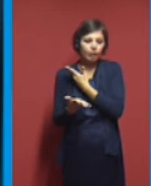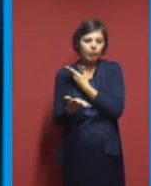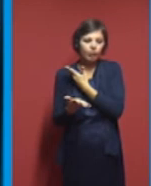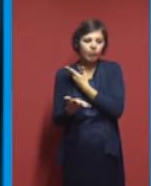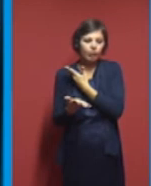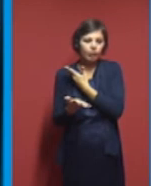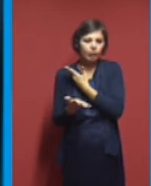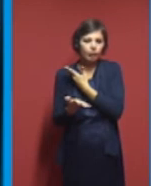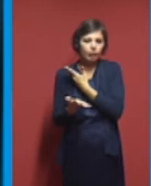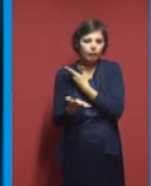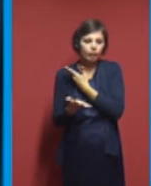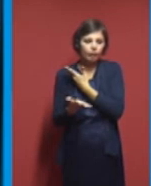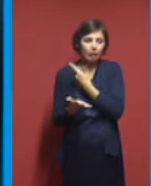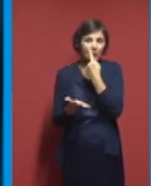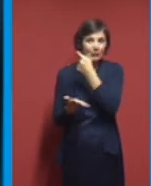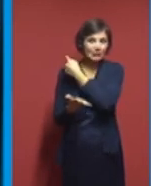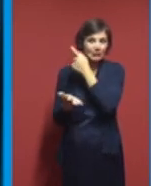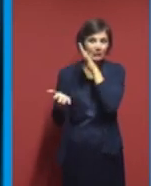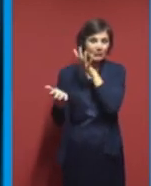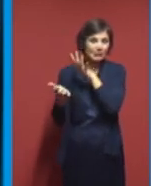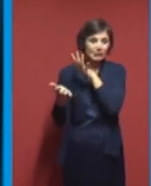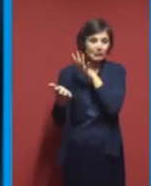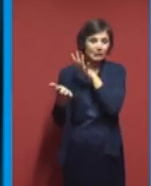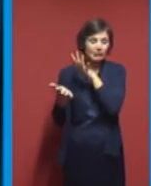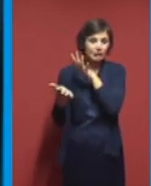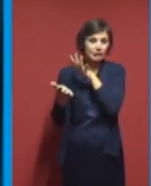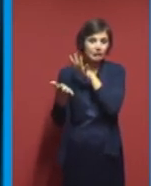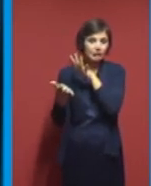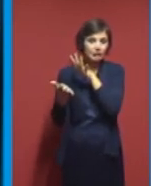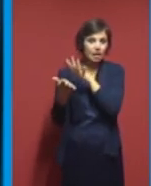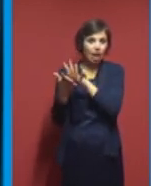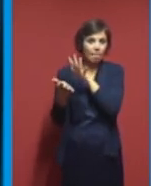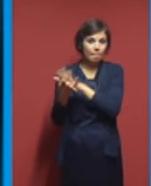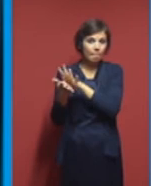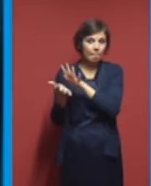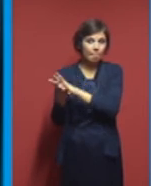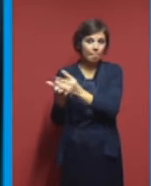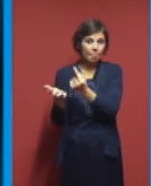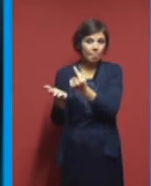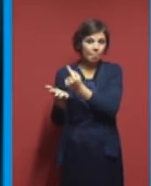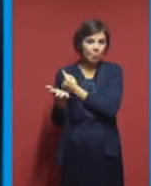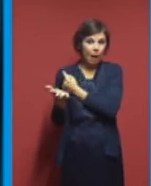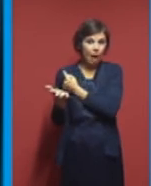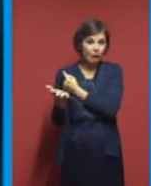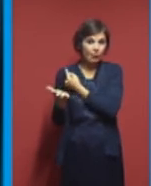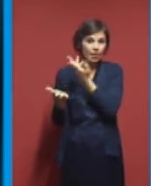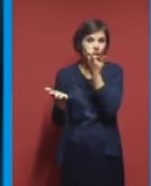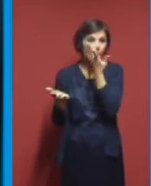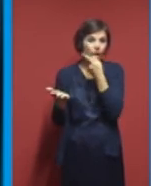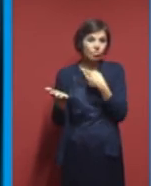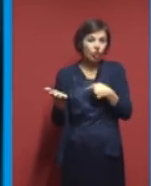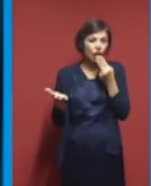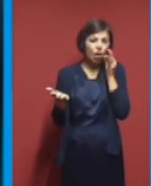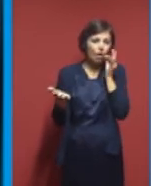print breast cancer cells. So you can imagine using tissue engineering techniques in combination with some of these hacked apart technologies that people are